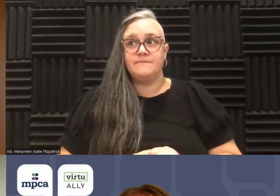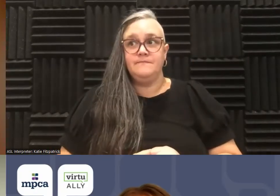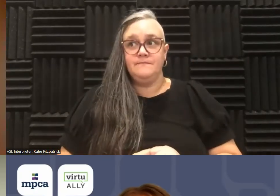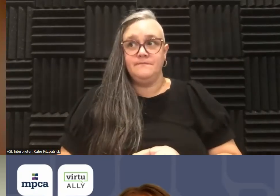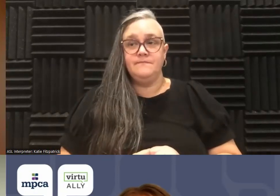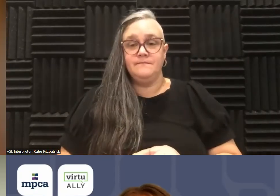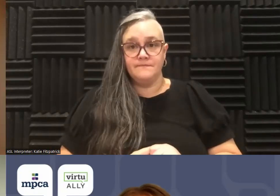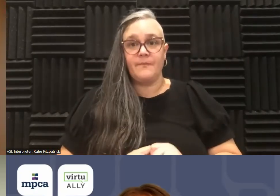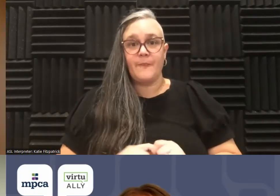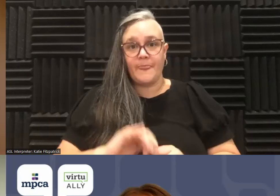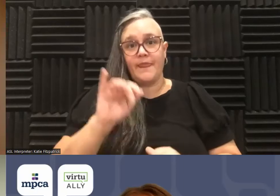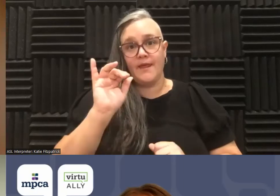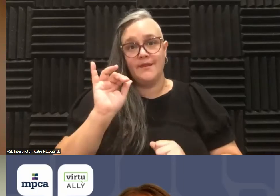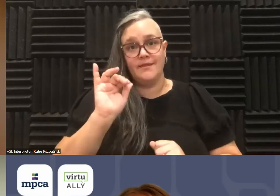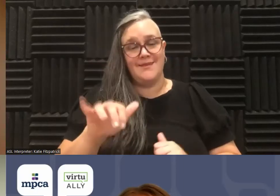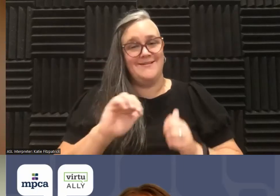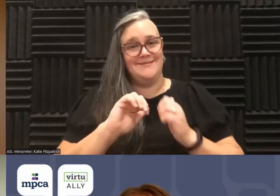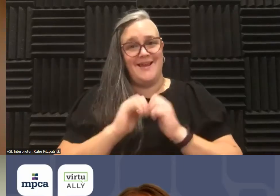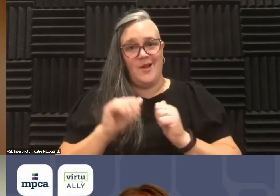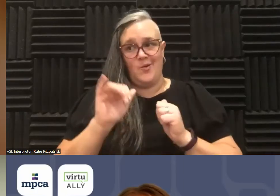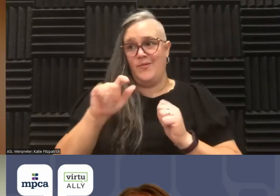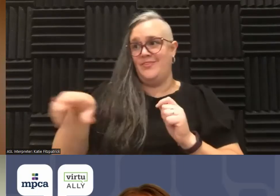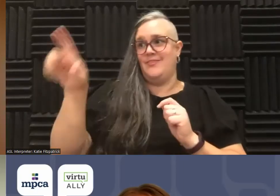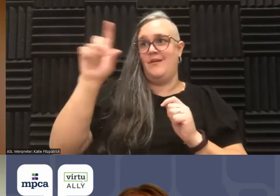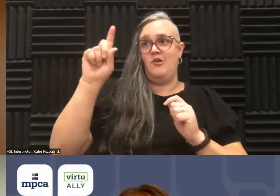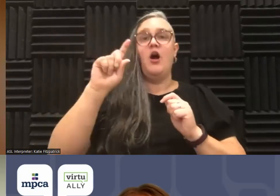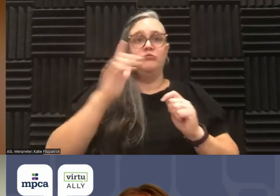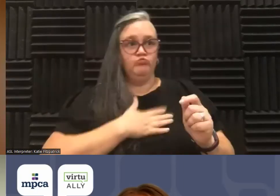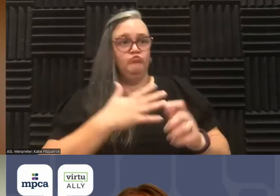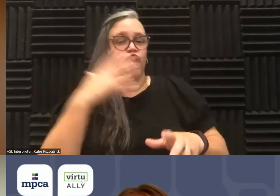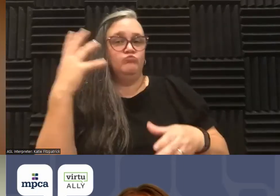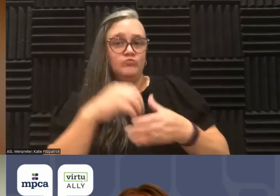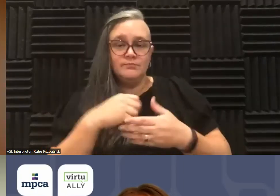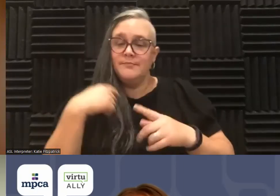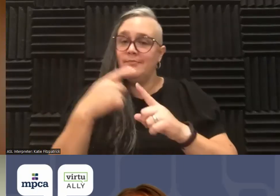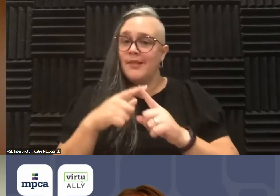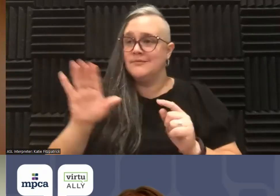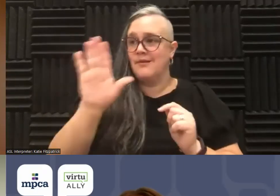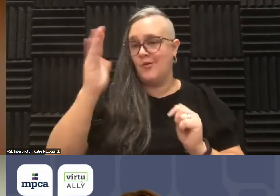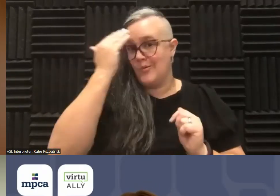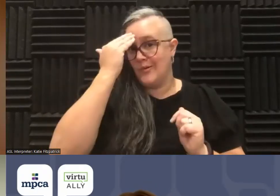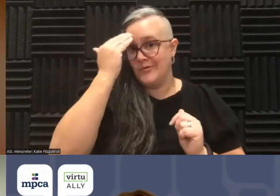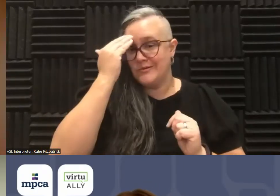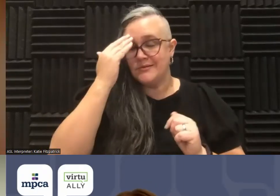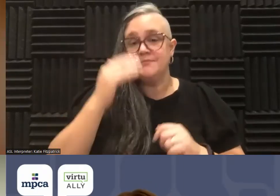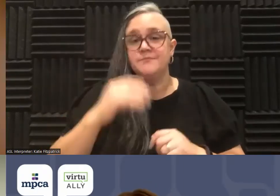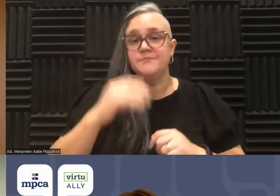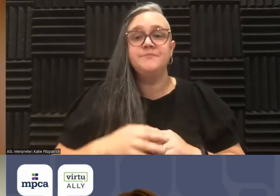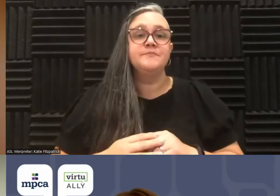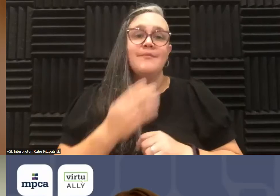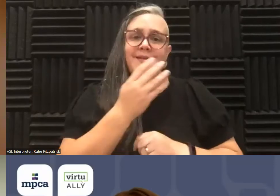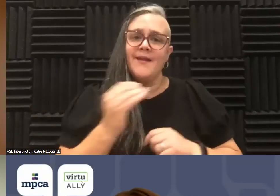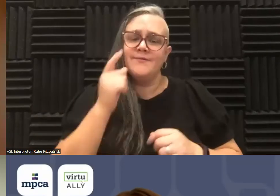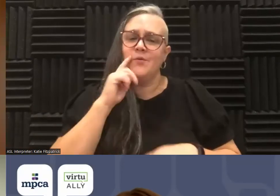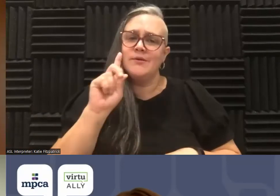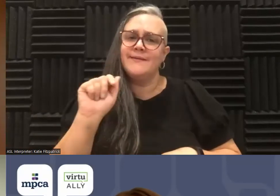So that's kind of how the buy-in has been brought, as well as the awareness. And then in terms of data, a lot